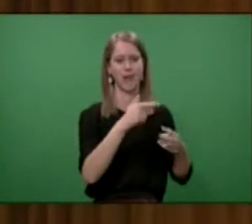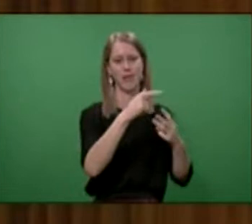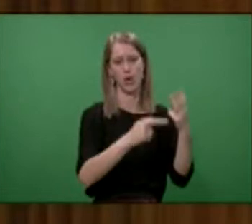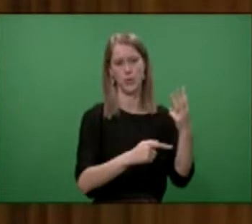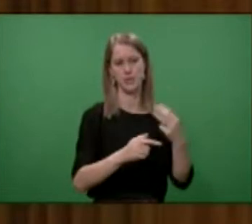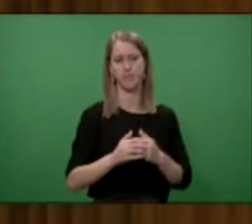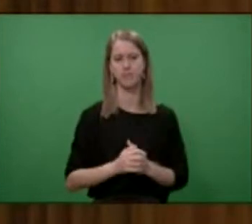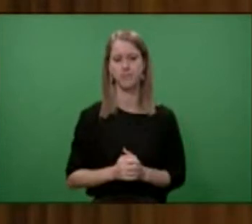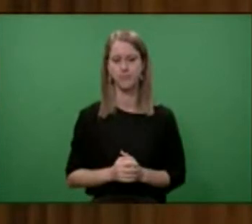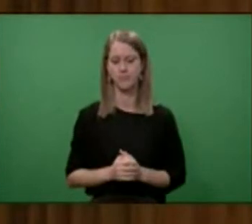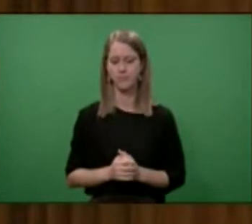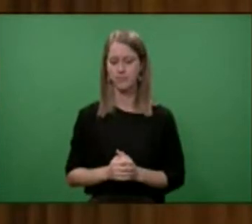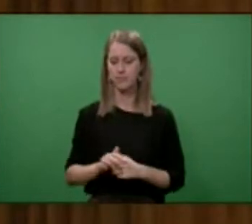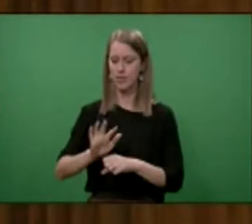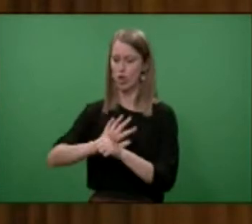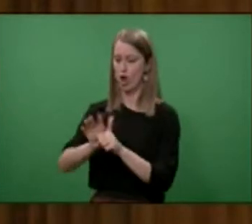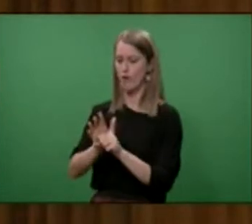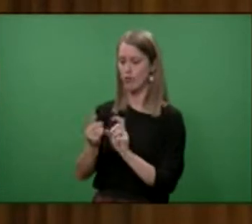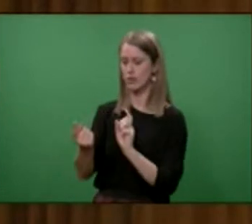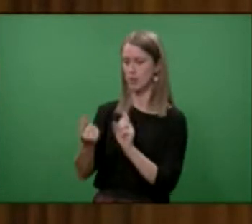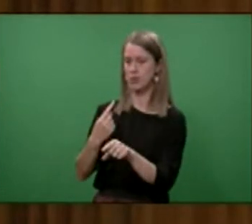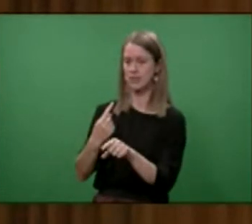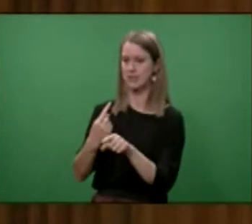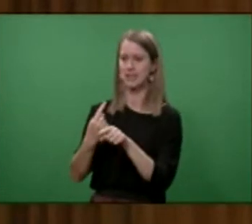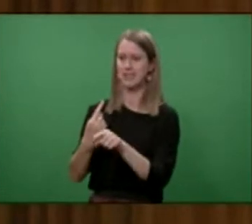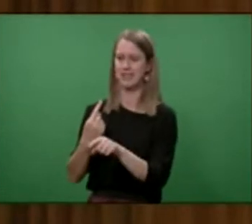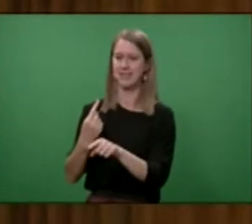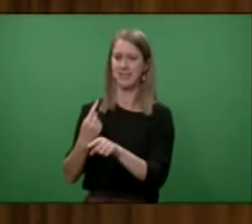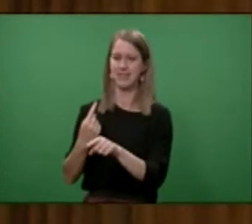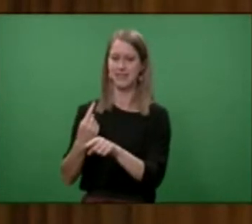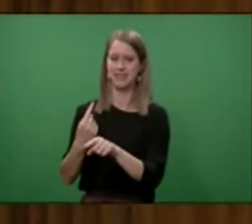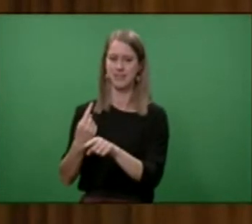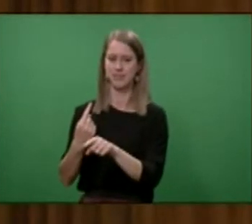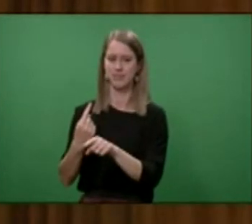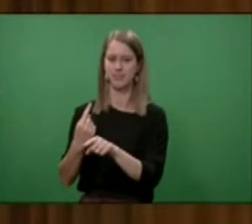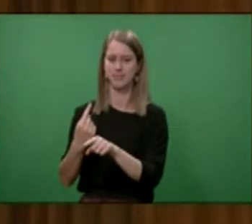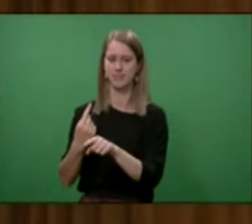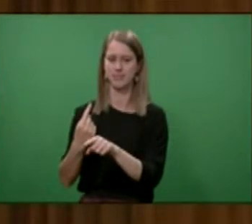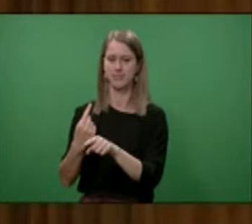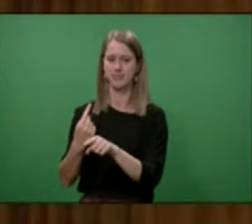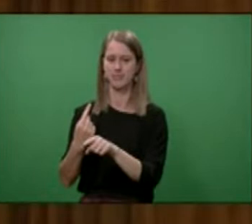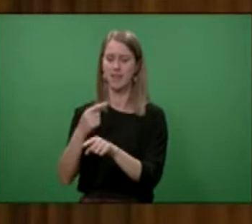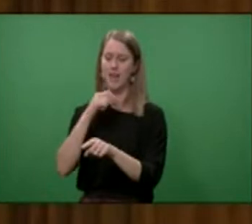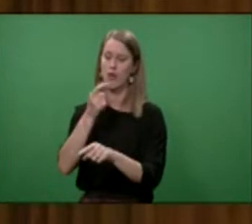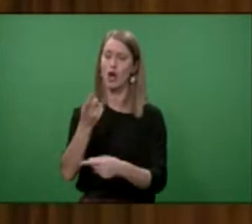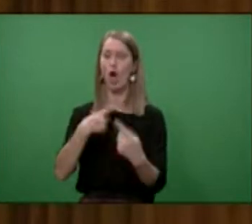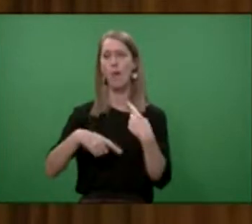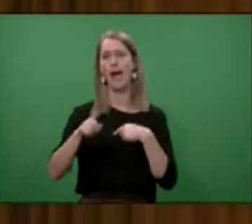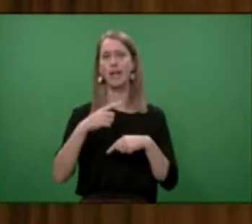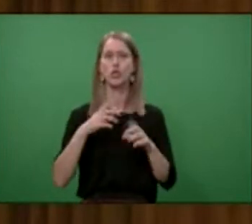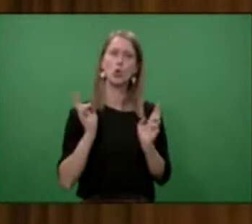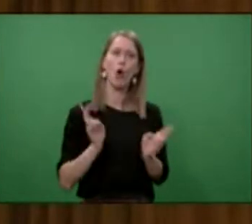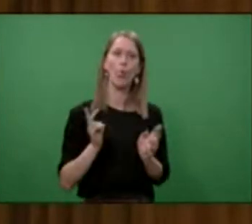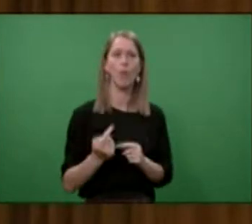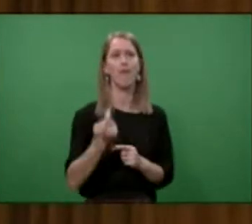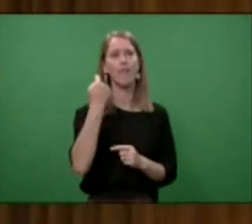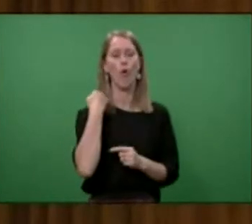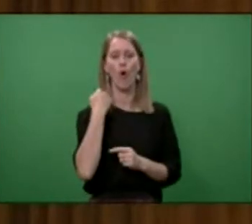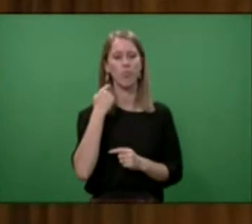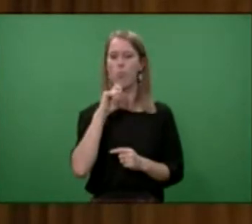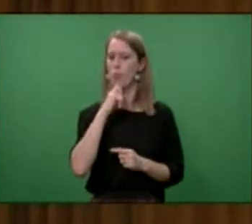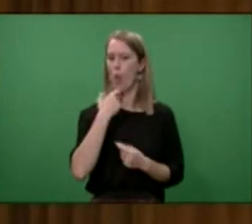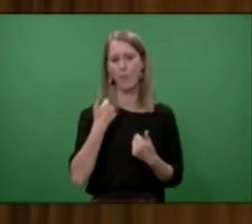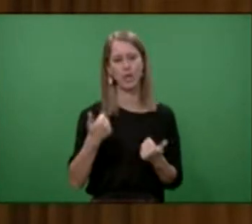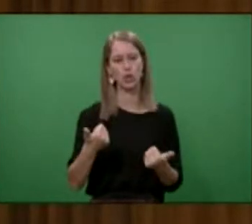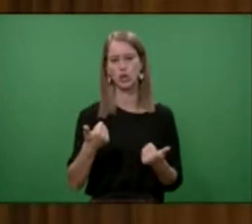New Zealand's response to COVID would be insufficient if it were to simply return us to the way we were before the